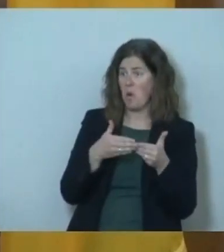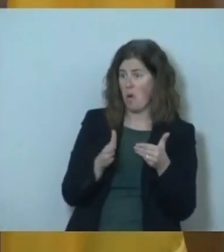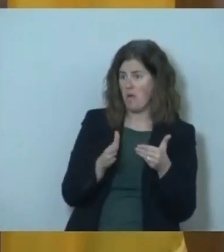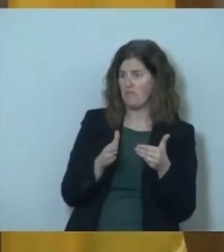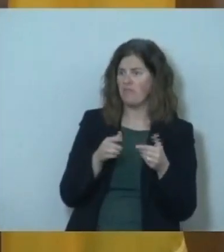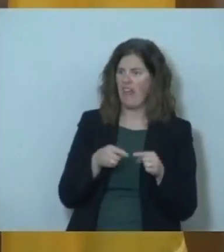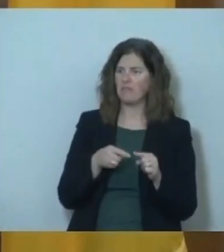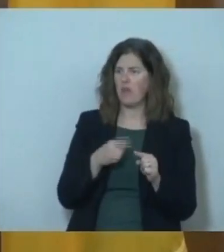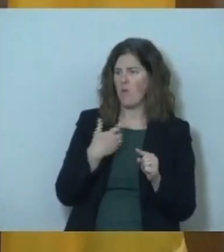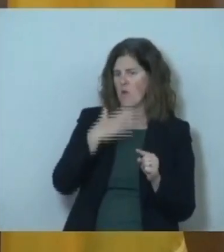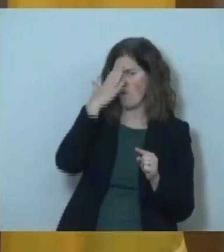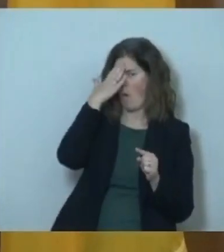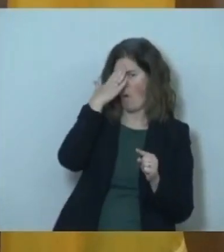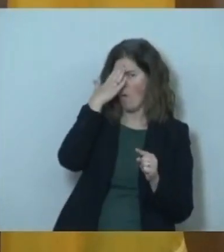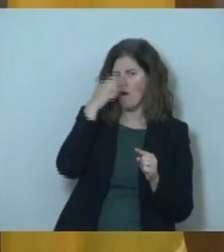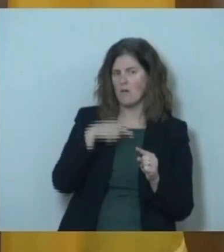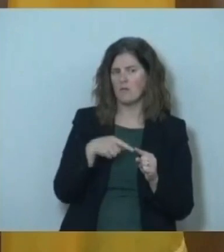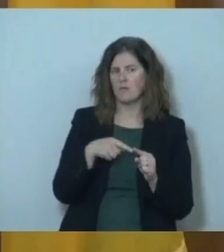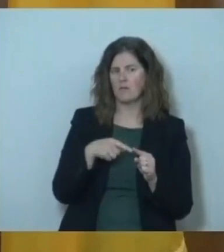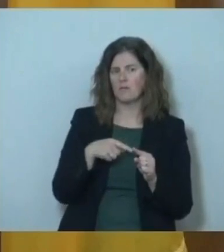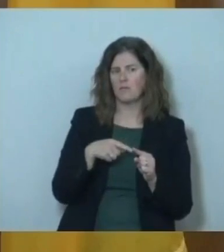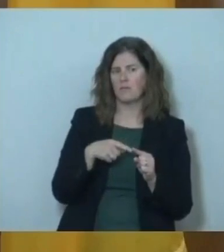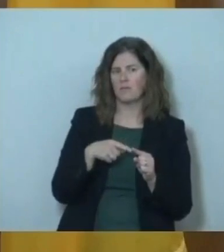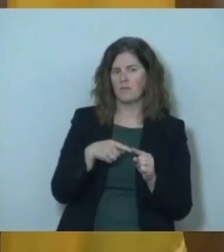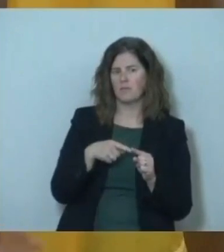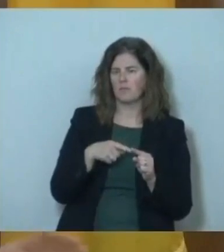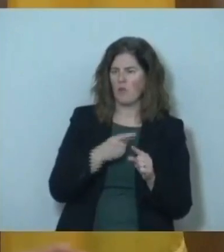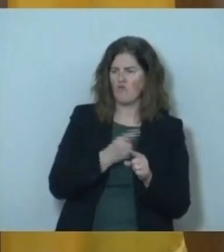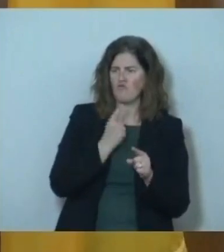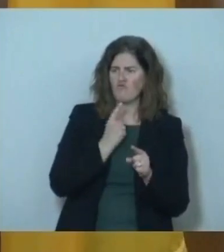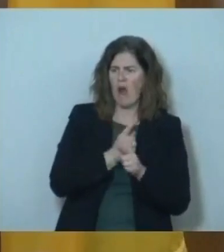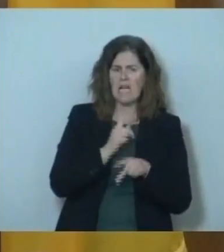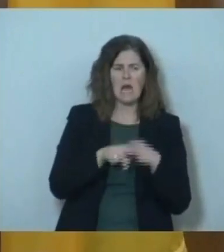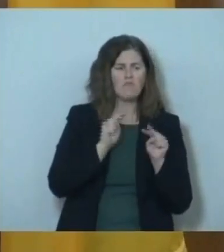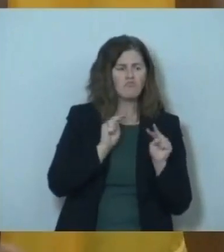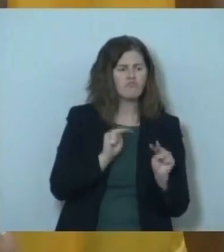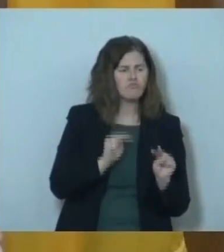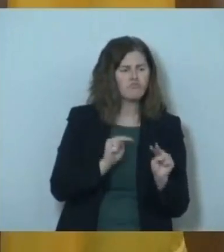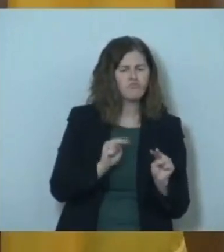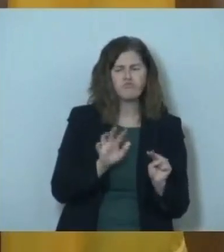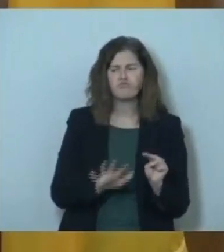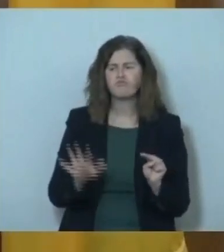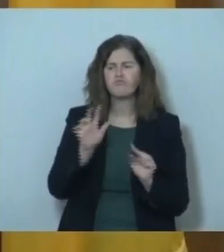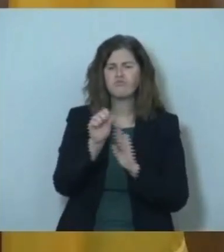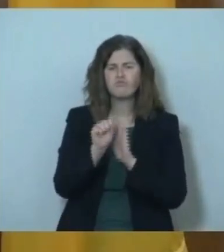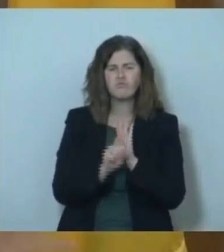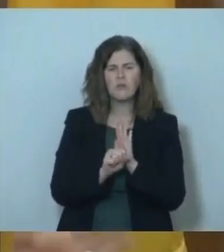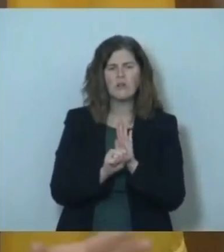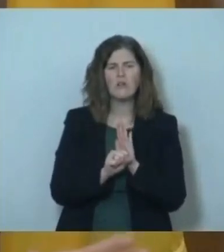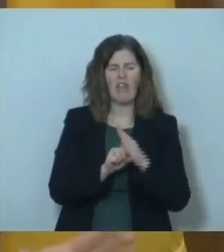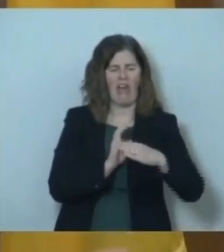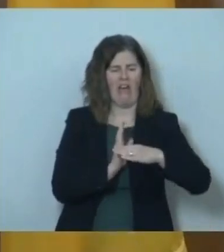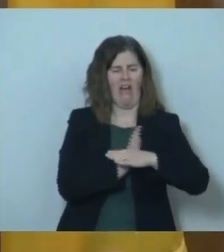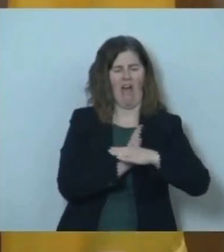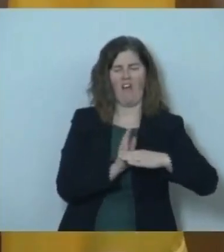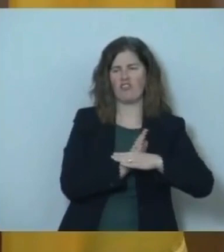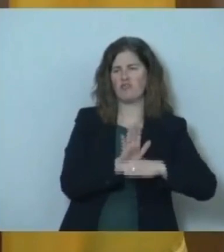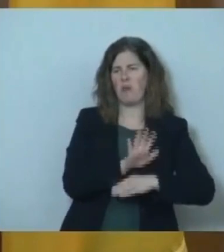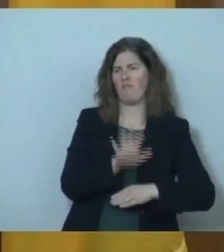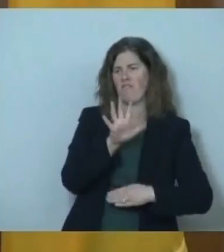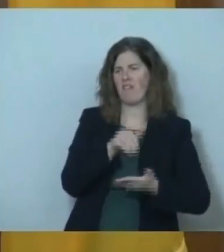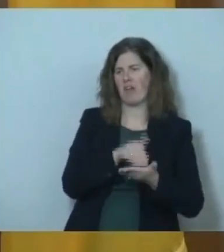know, I'm looking at, I'm doing the right kind of surveillance statewide, is a rolling average of